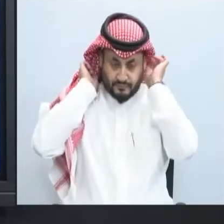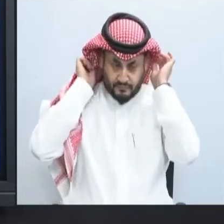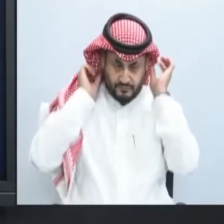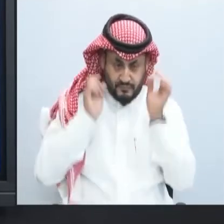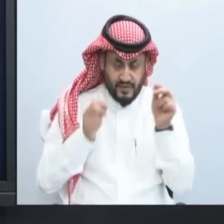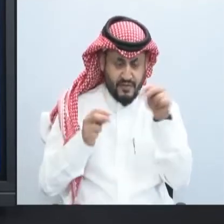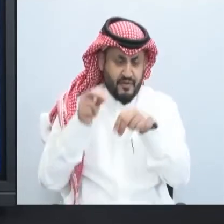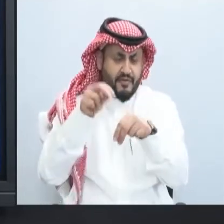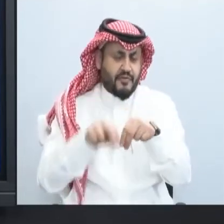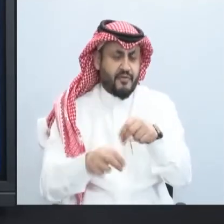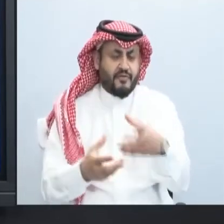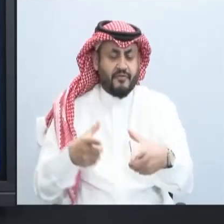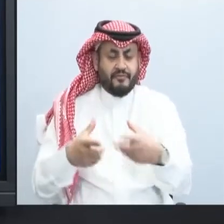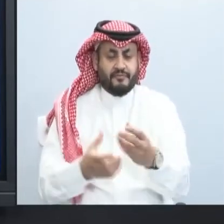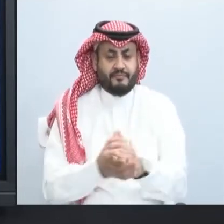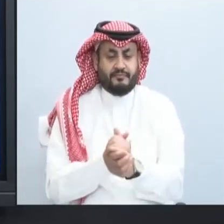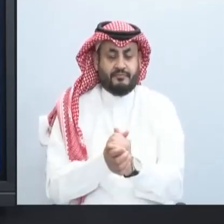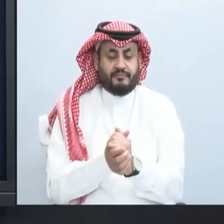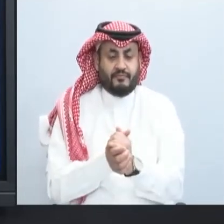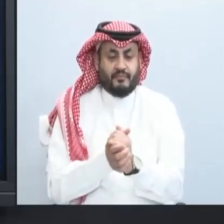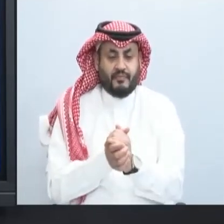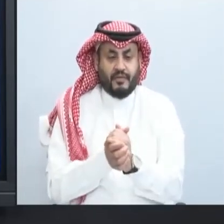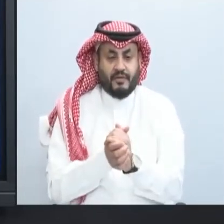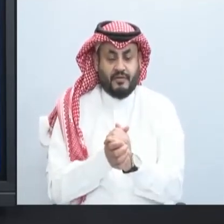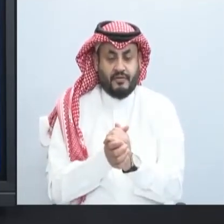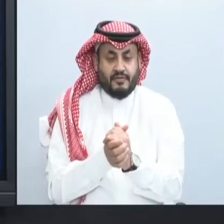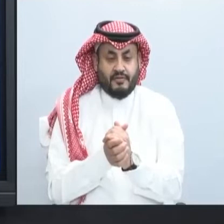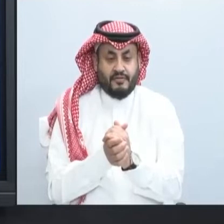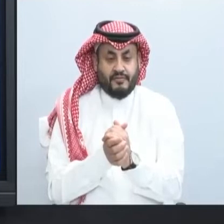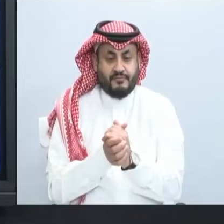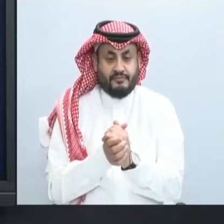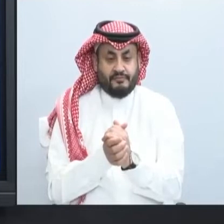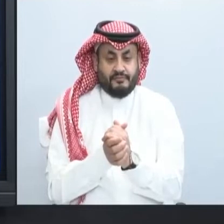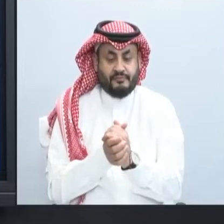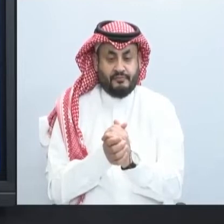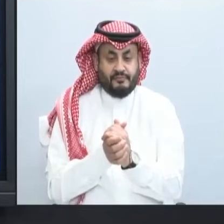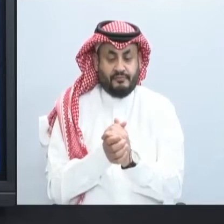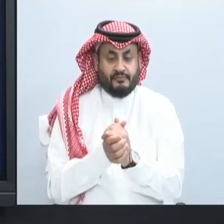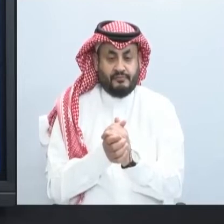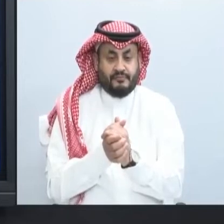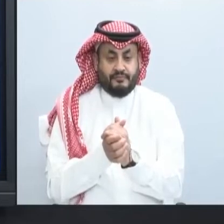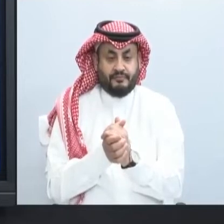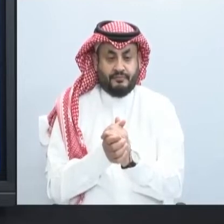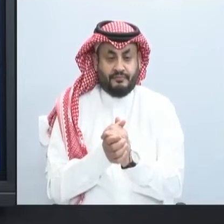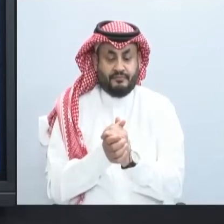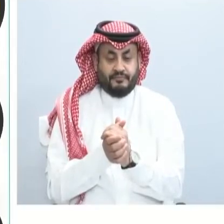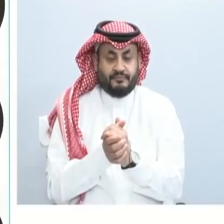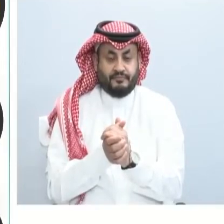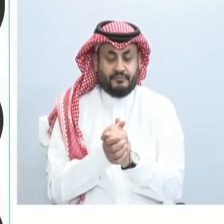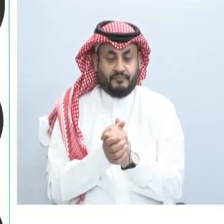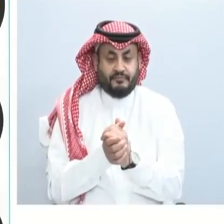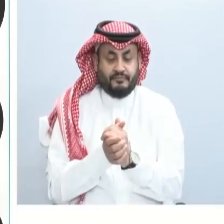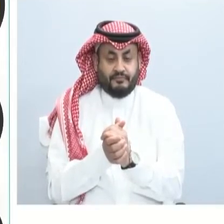ingredients or that we use in order to make such a food. So for example, let's